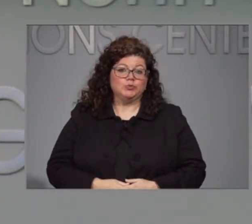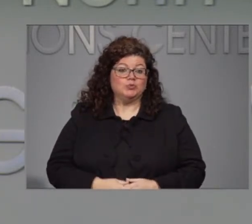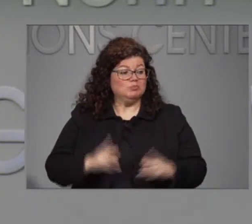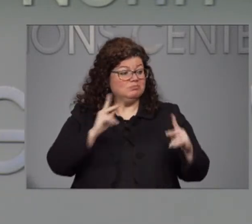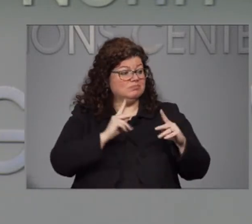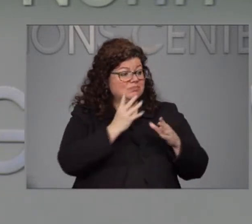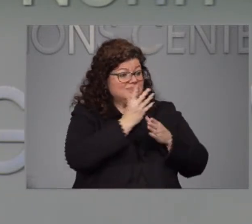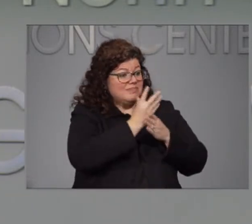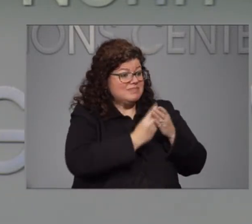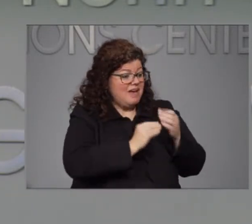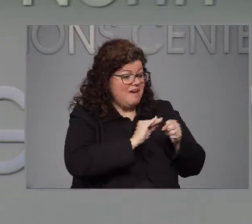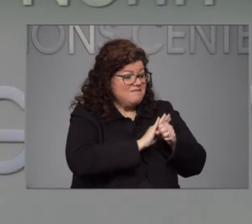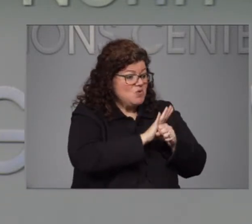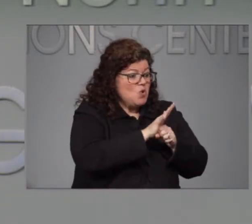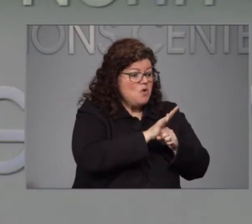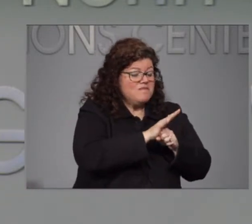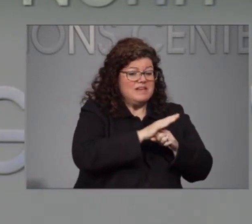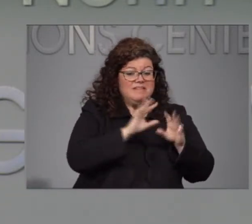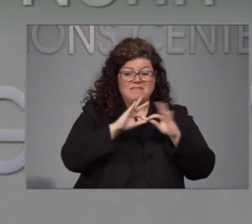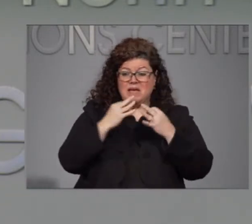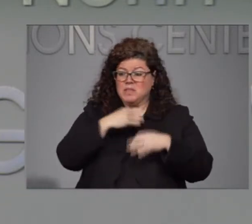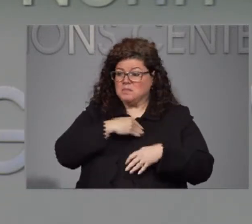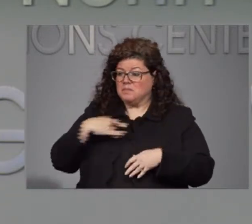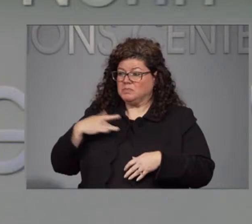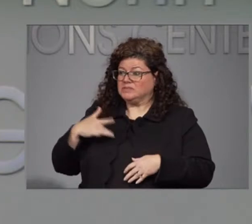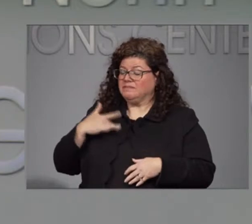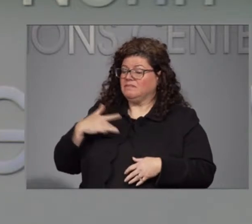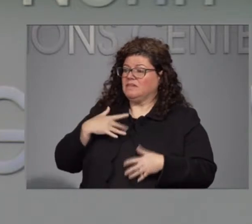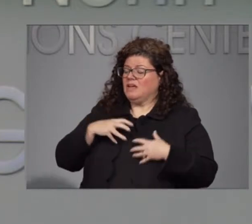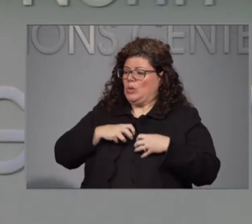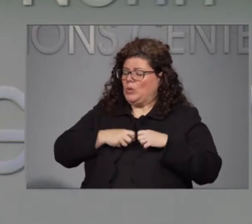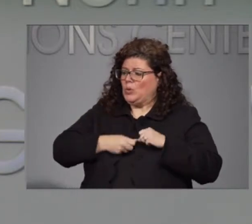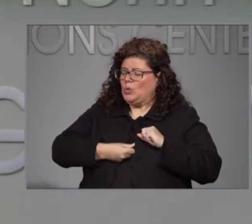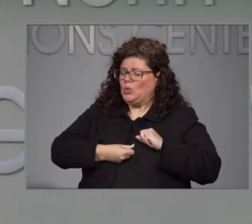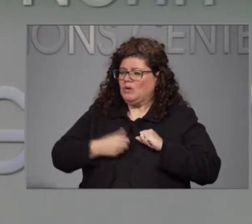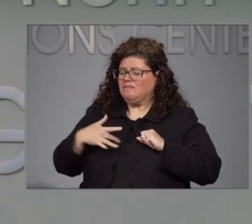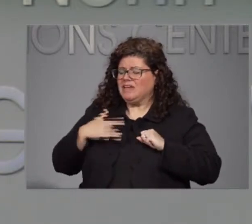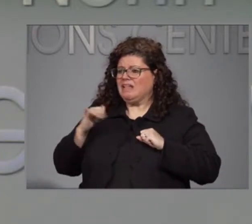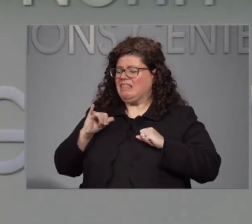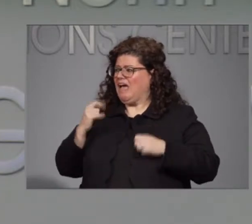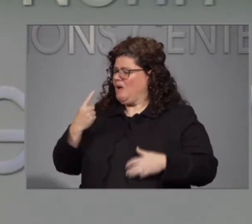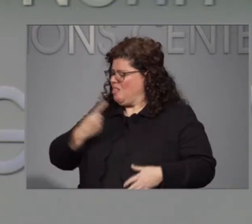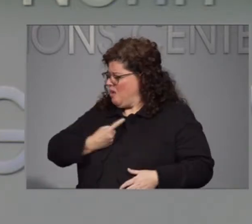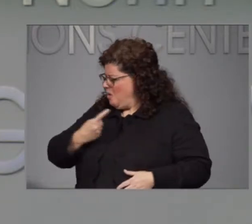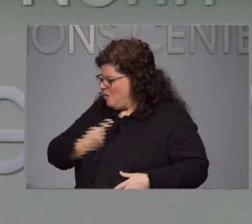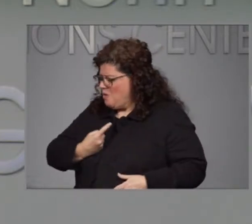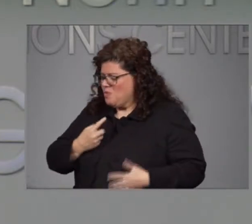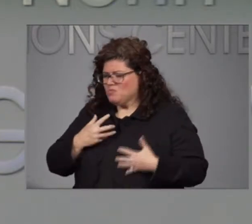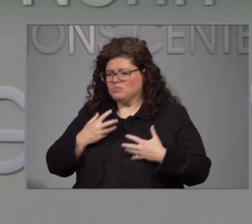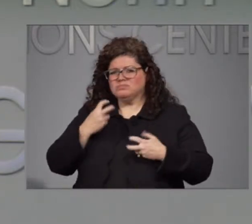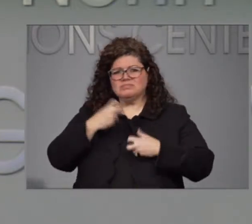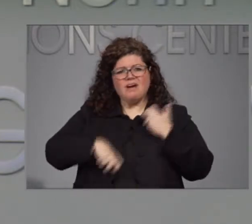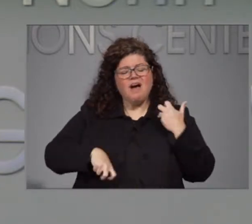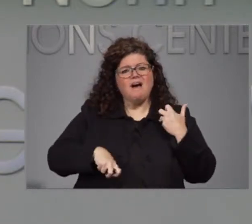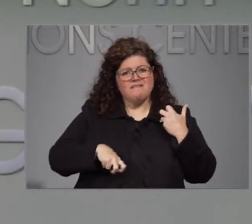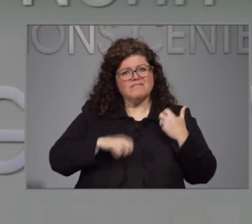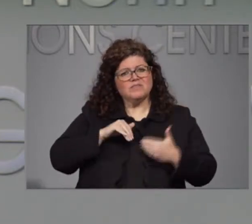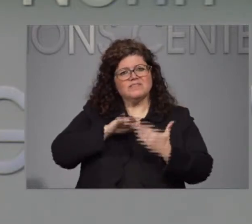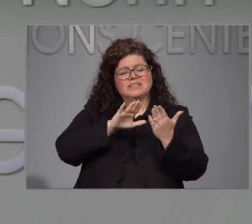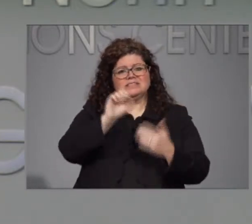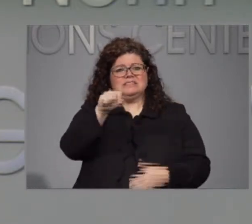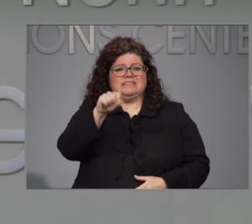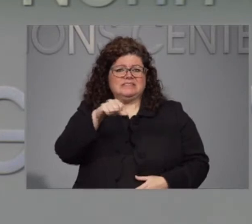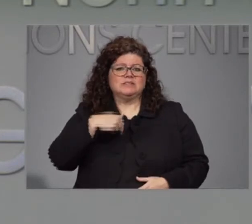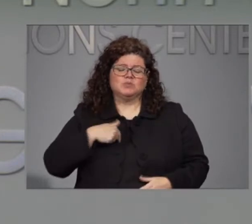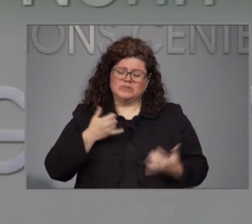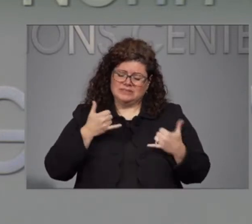one who right now can be isolating and difficult. We're really praying for all those